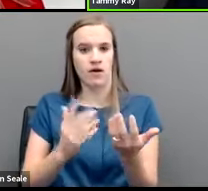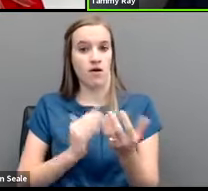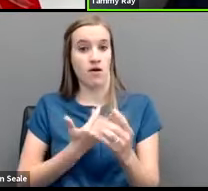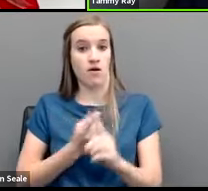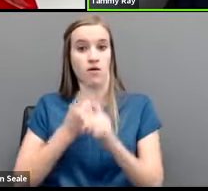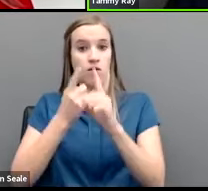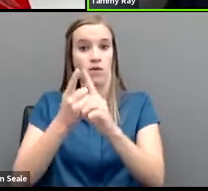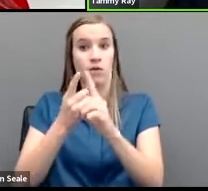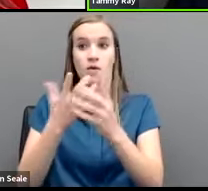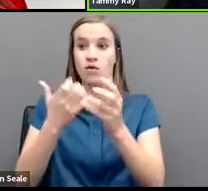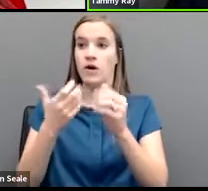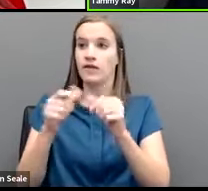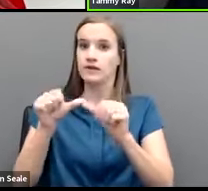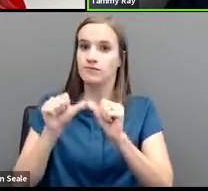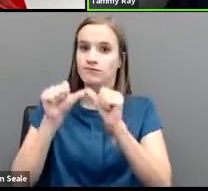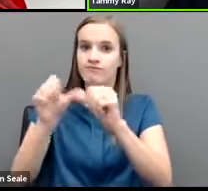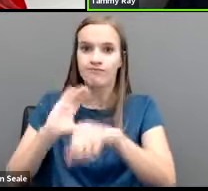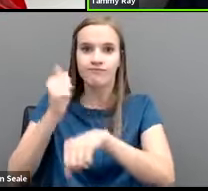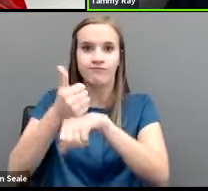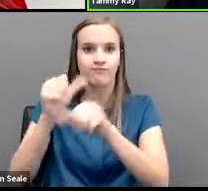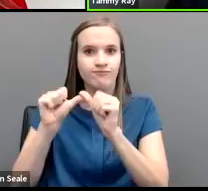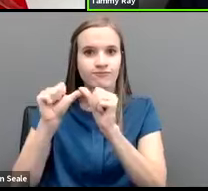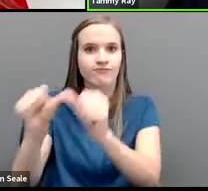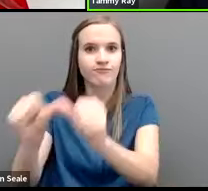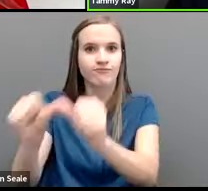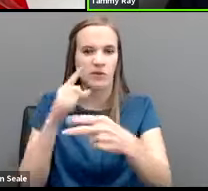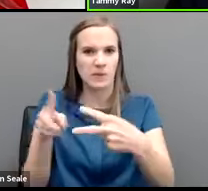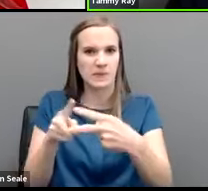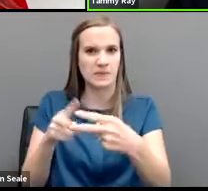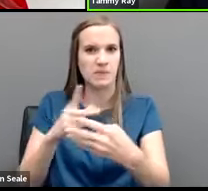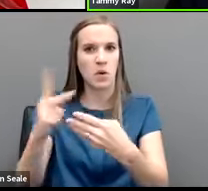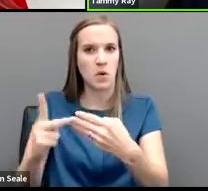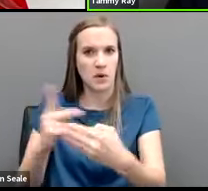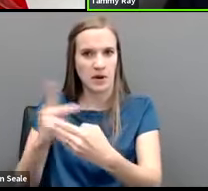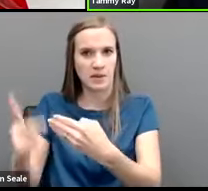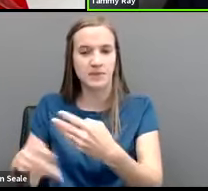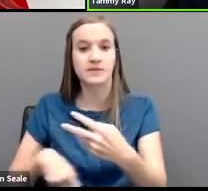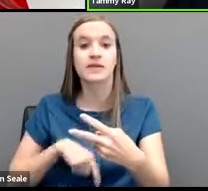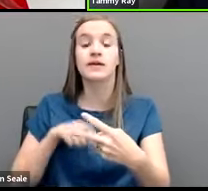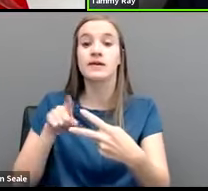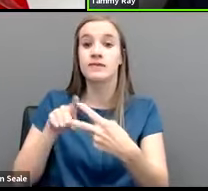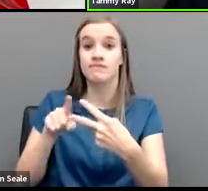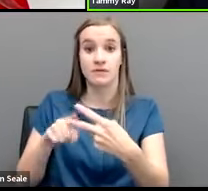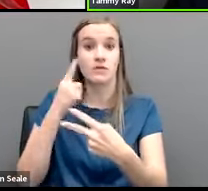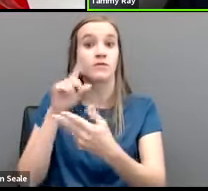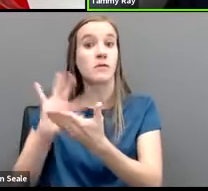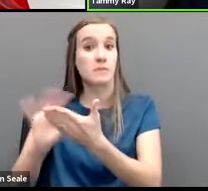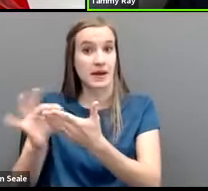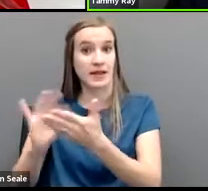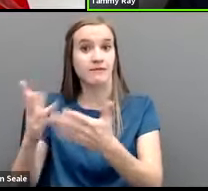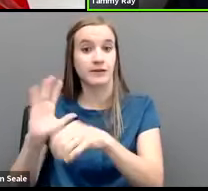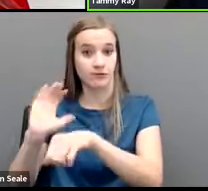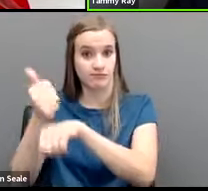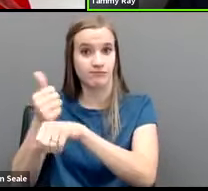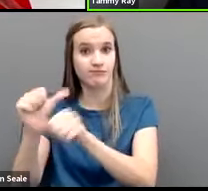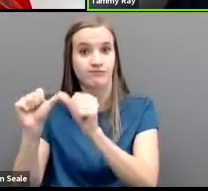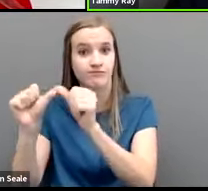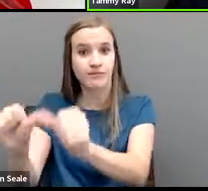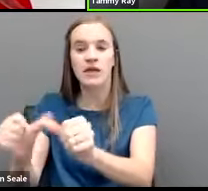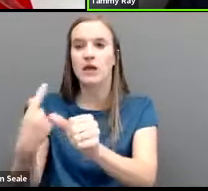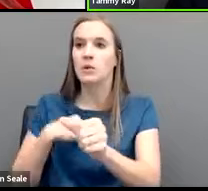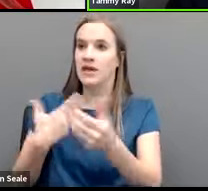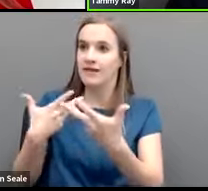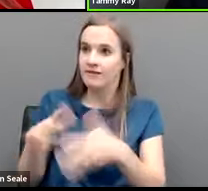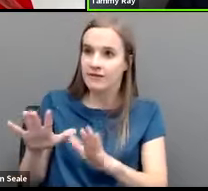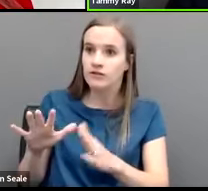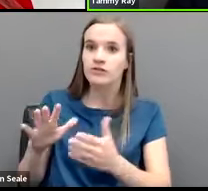were successful in getting them sustained in our regular Medicaid book of business. We promulgated rules, we took it before